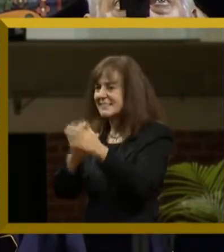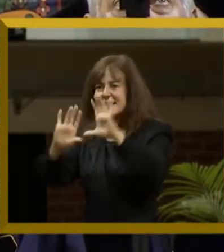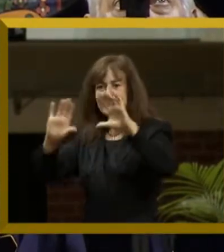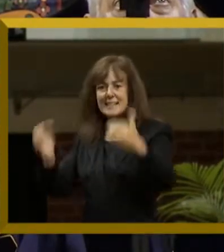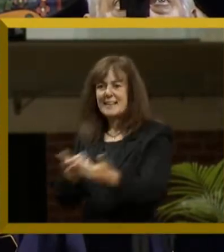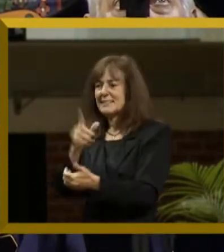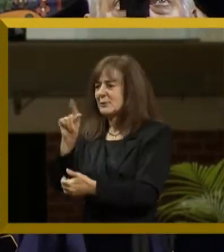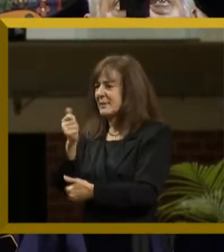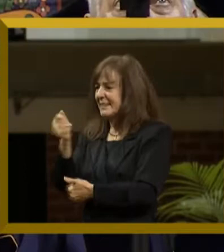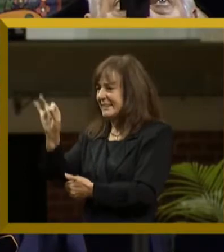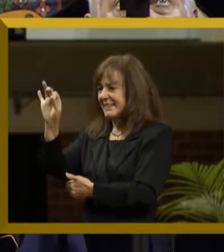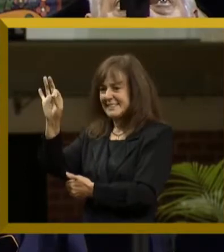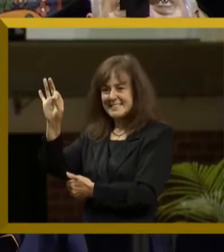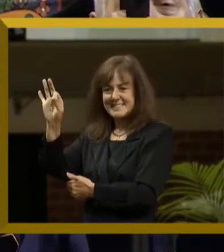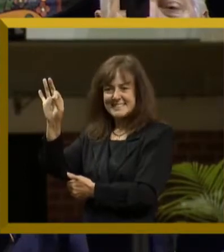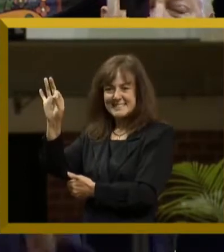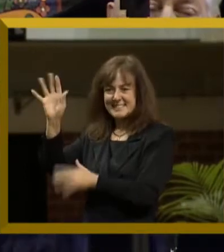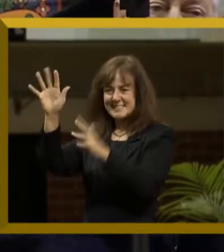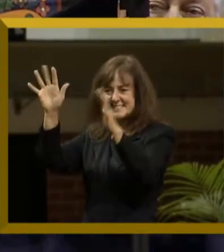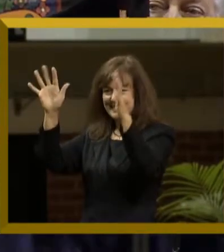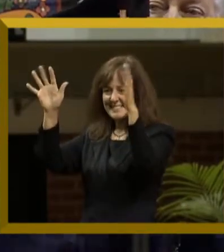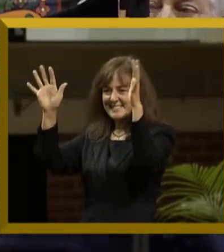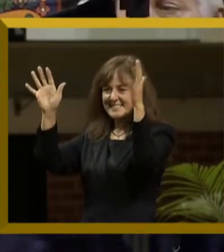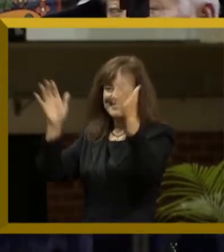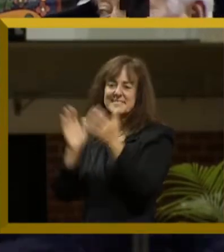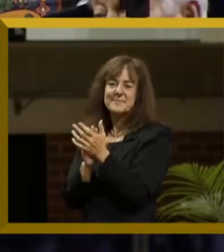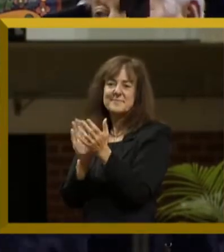class of 2019.